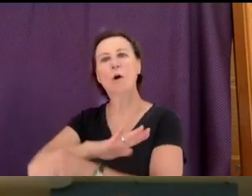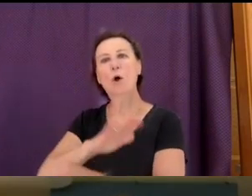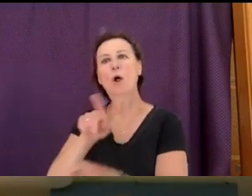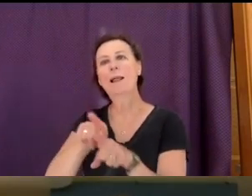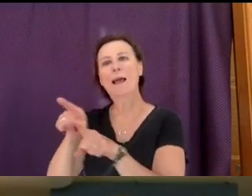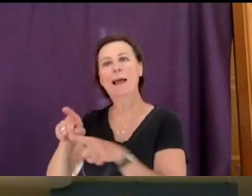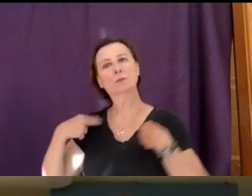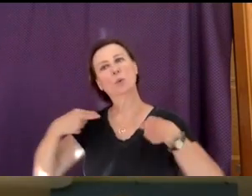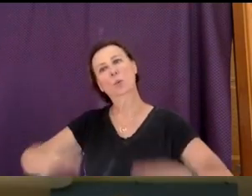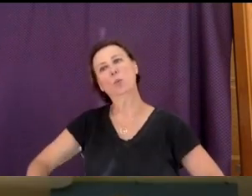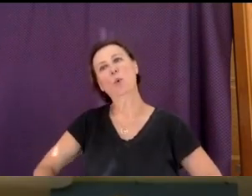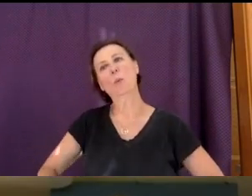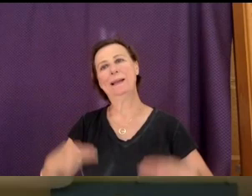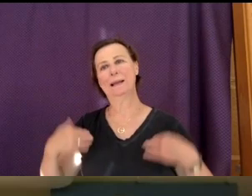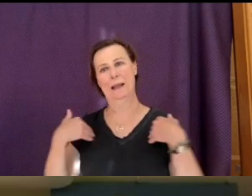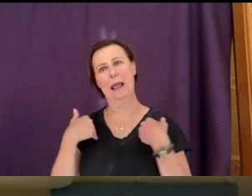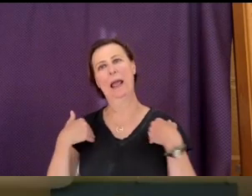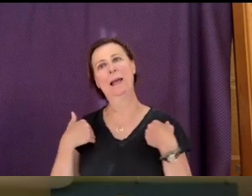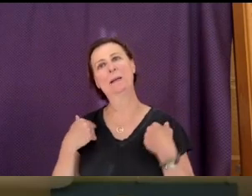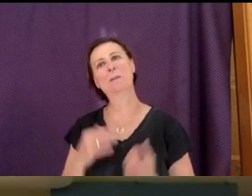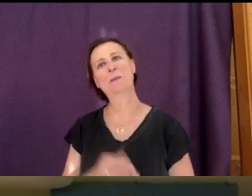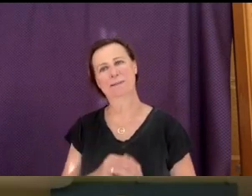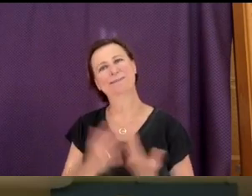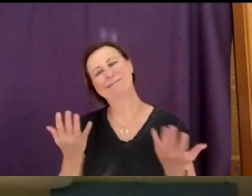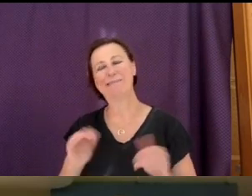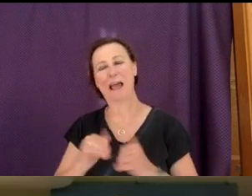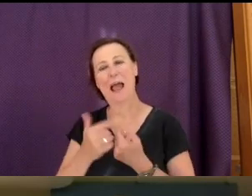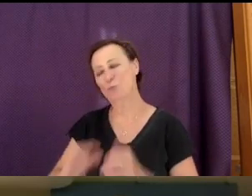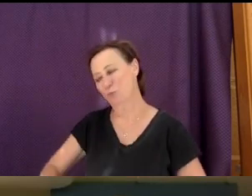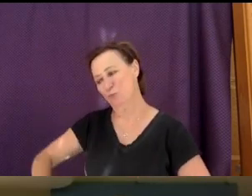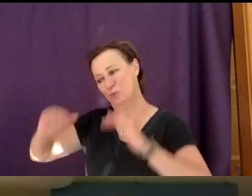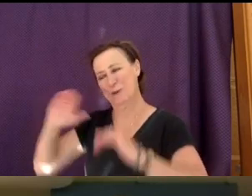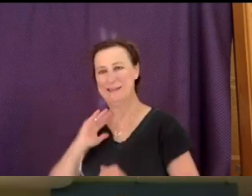animals. How to raise our kids, in other words.